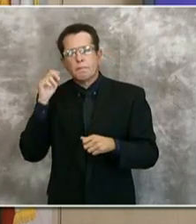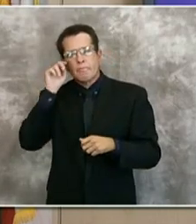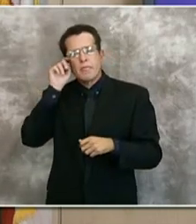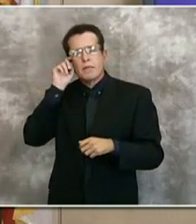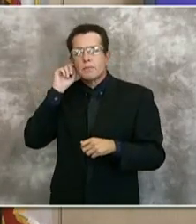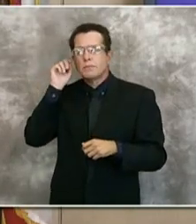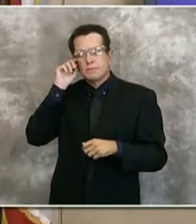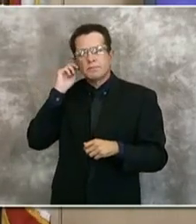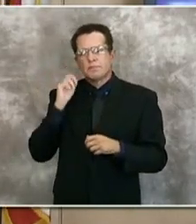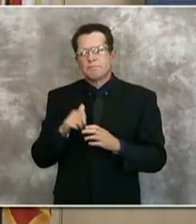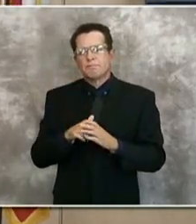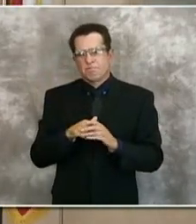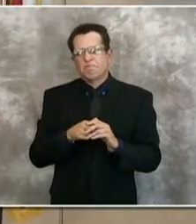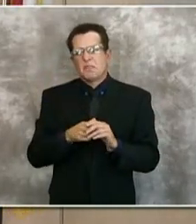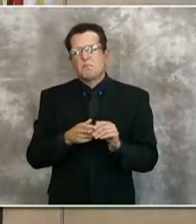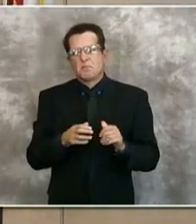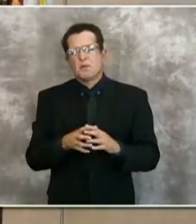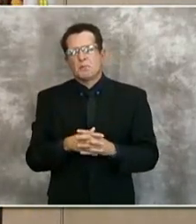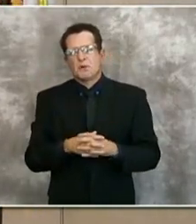Thank you.